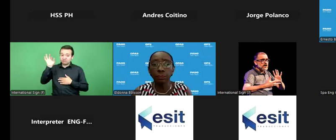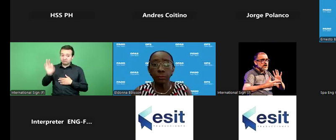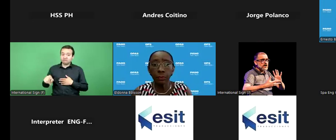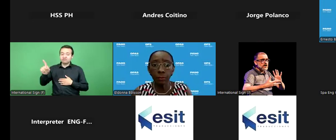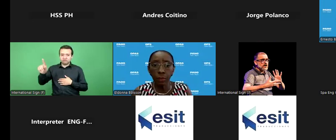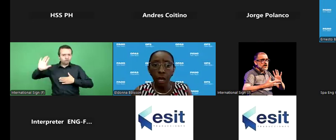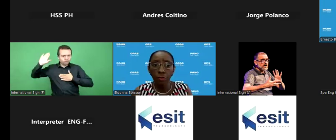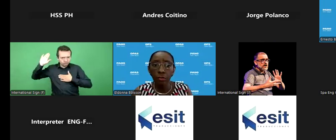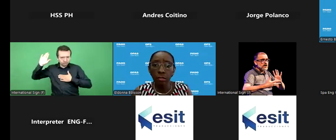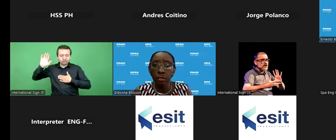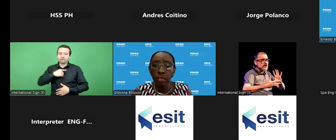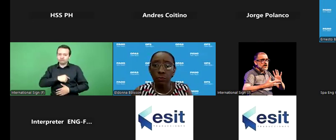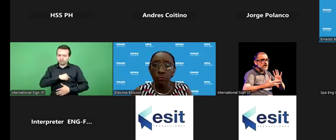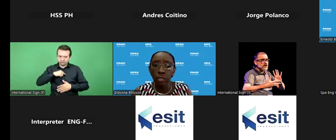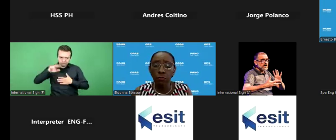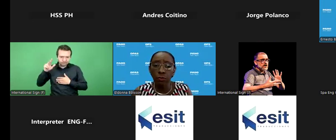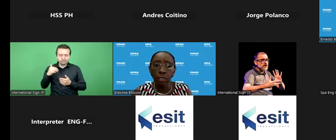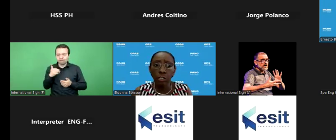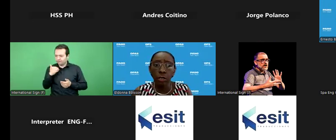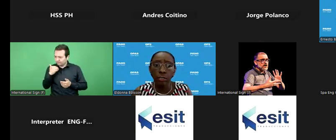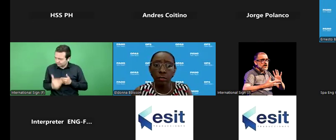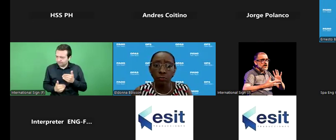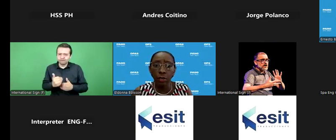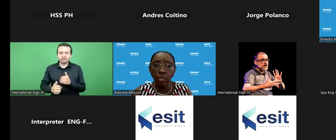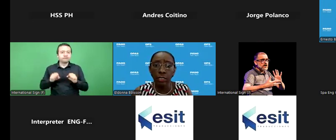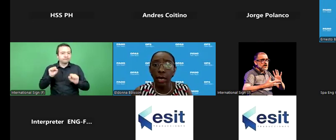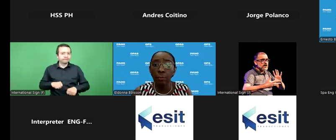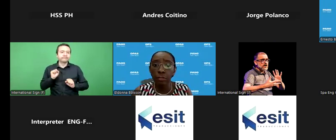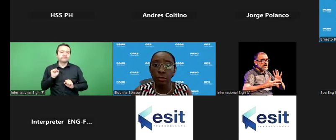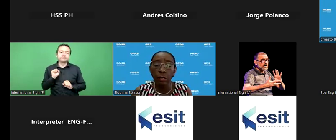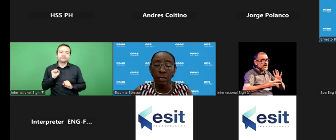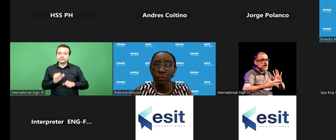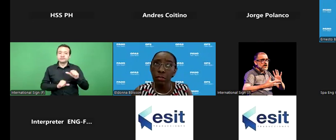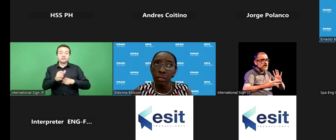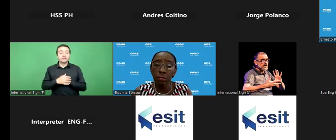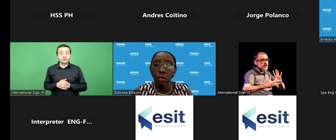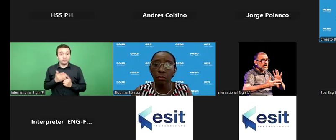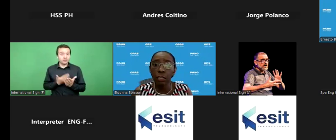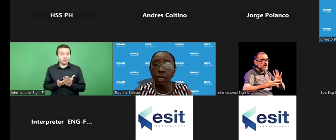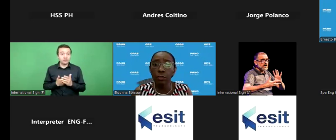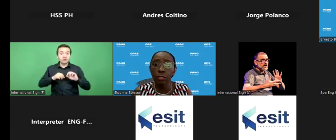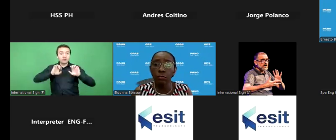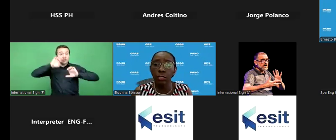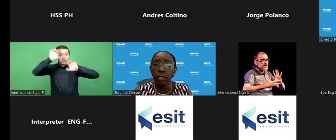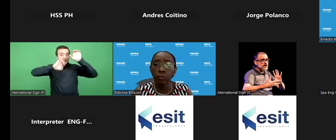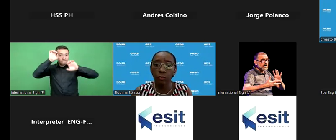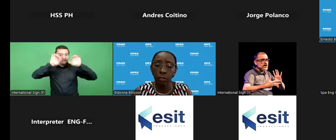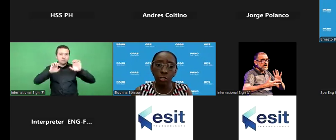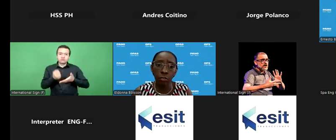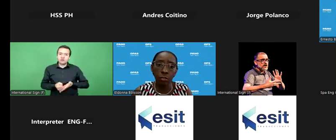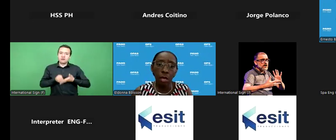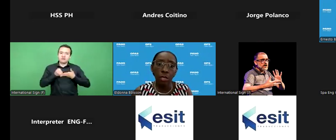follow. So this assessment really for the country identified gaps, about 6 or 7 gaps for each of the